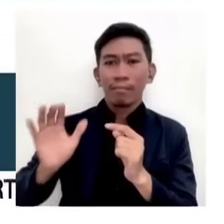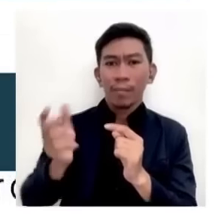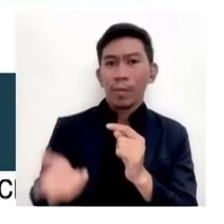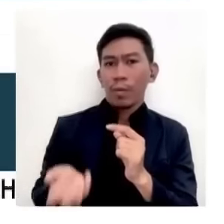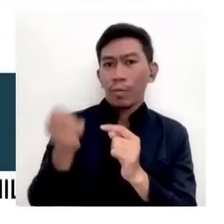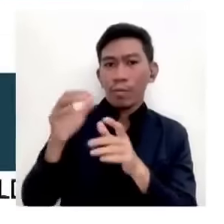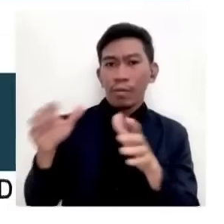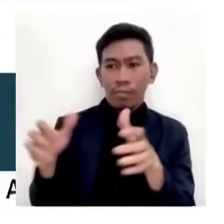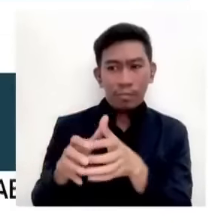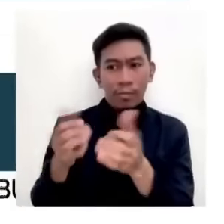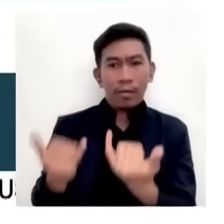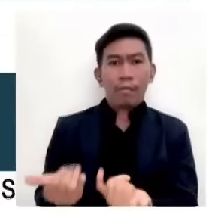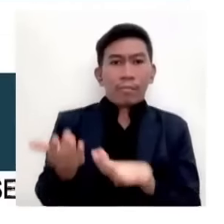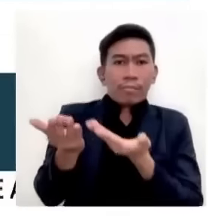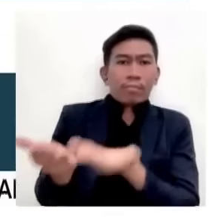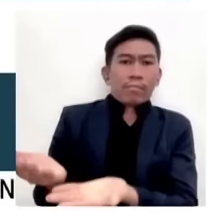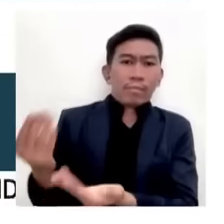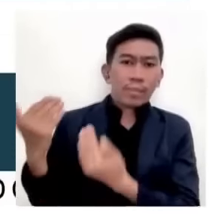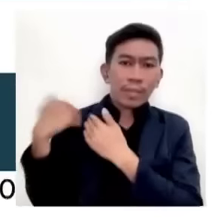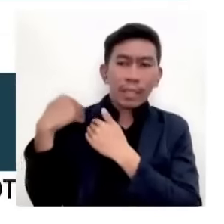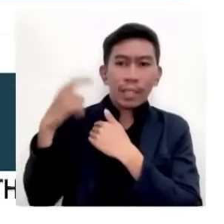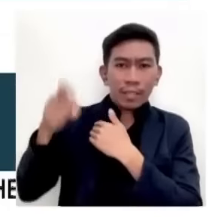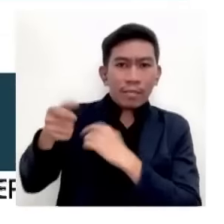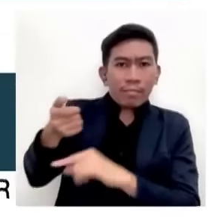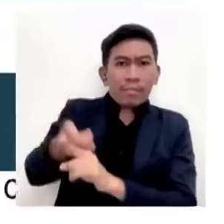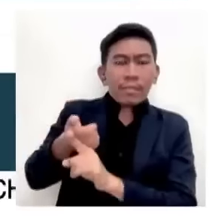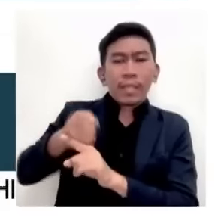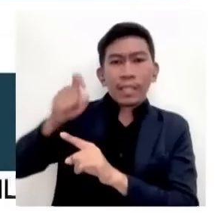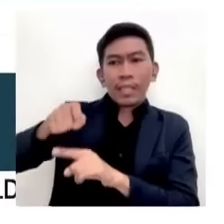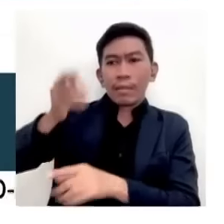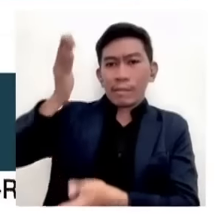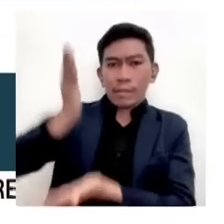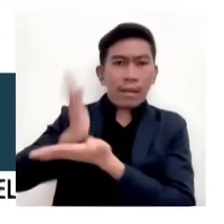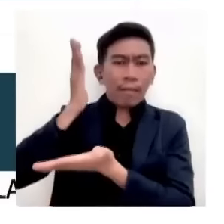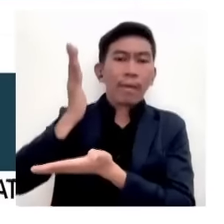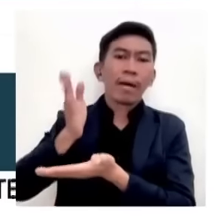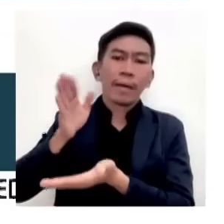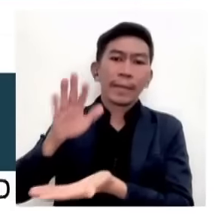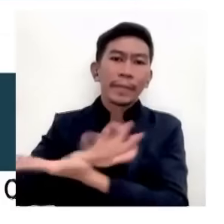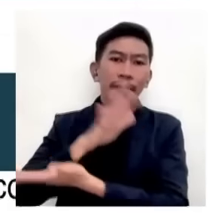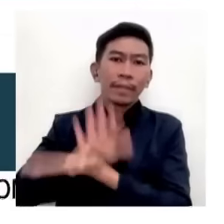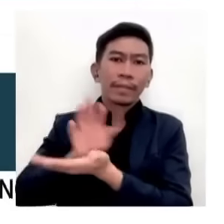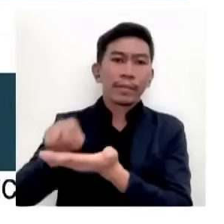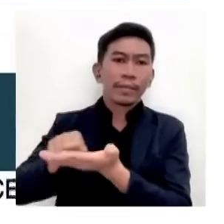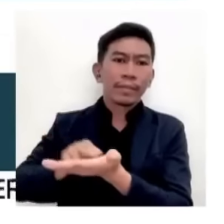ball is on their part to put a stop. And I think that Senator Marcos,